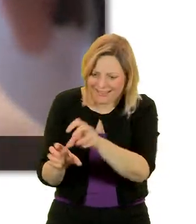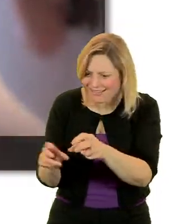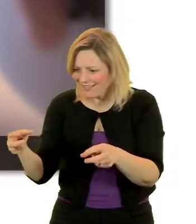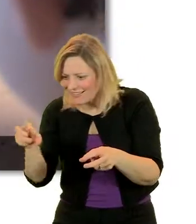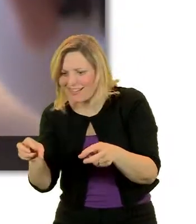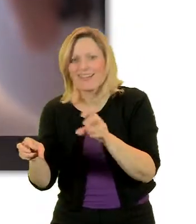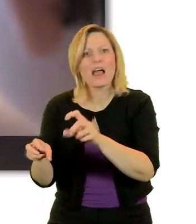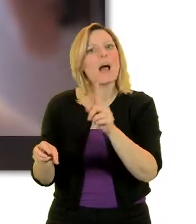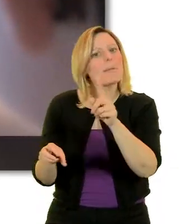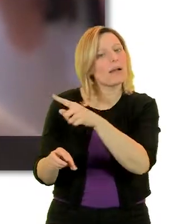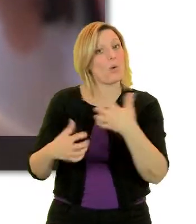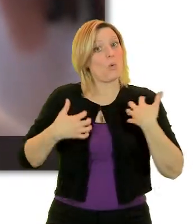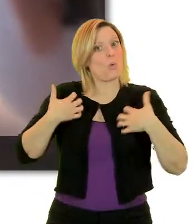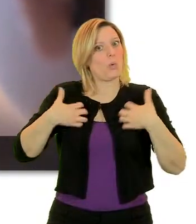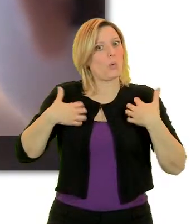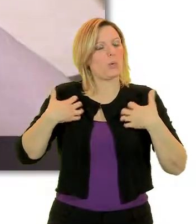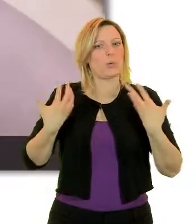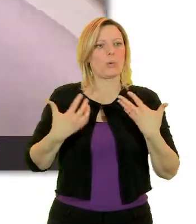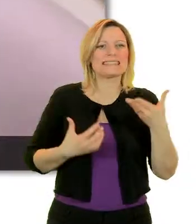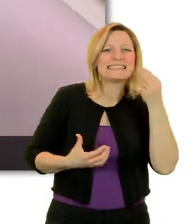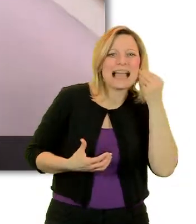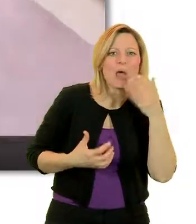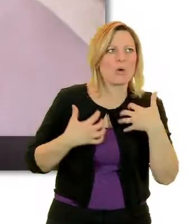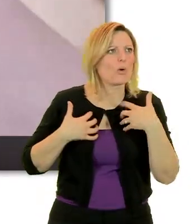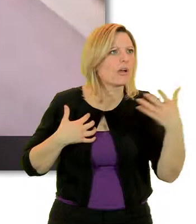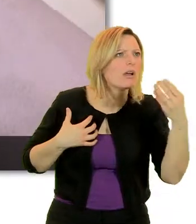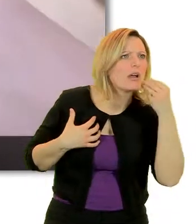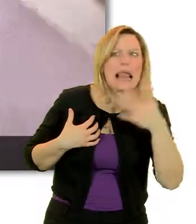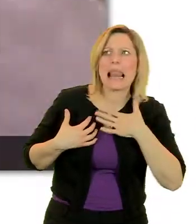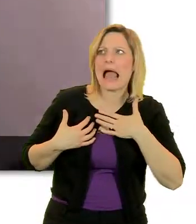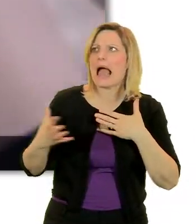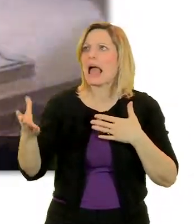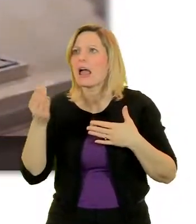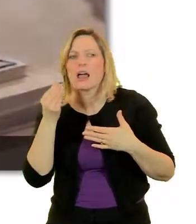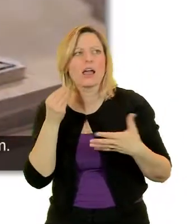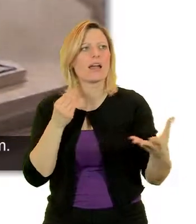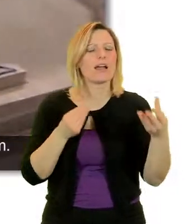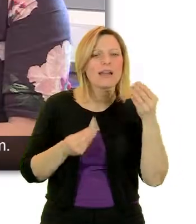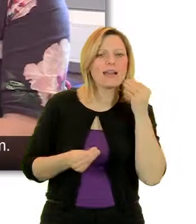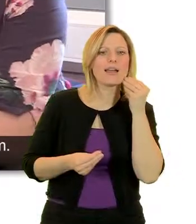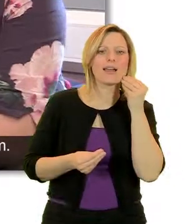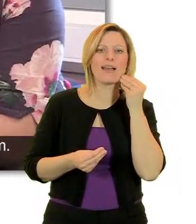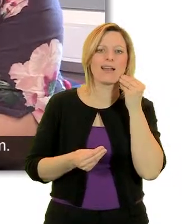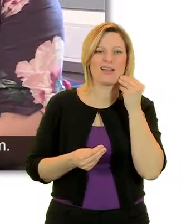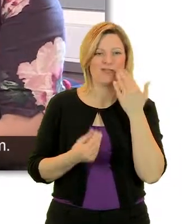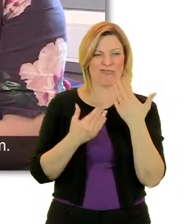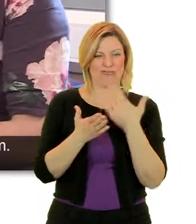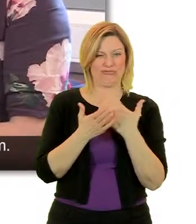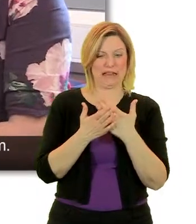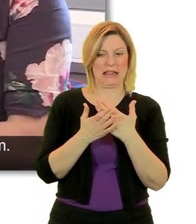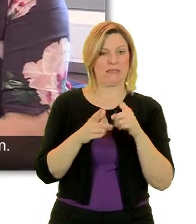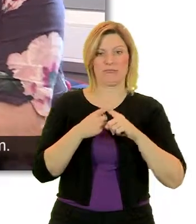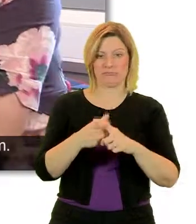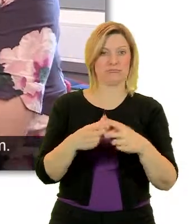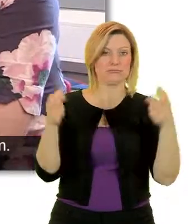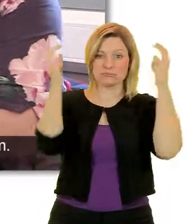because he was interested in sound and bothered about where sounds are coming from, and he liked the sounds, it didn't take very long at all